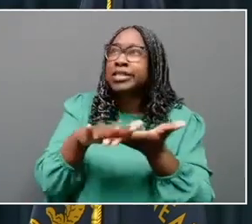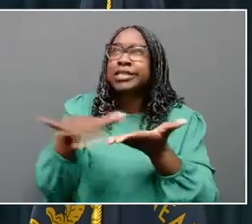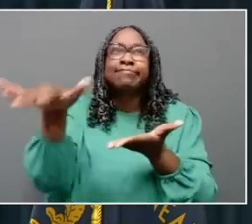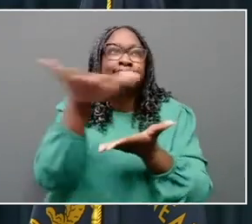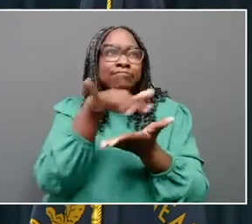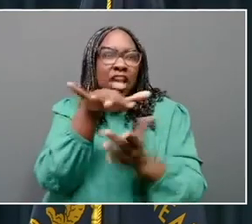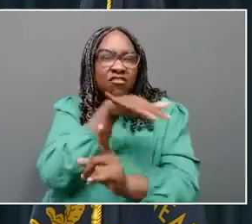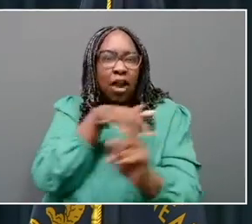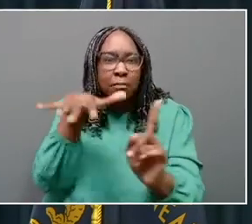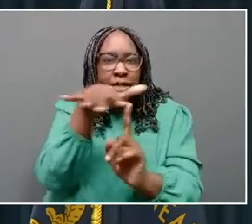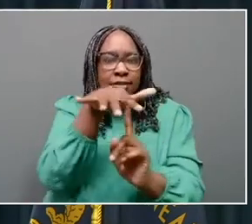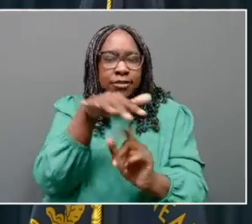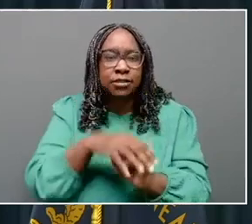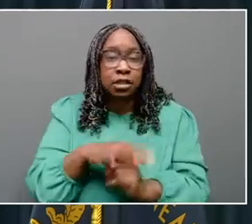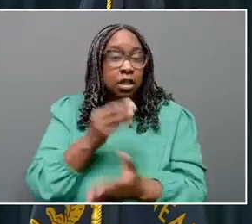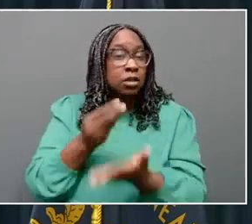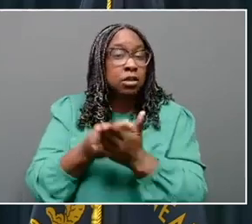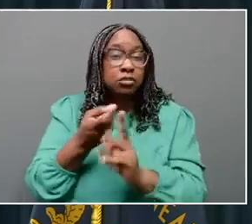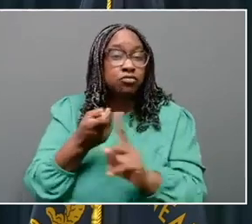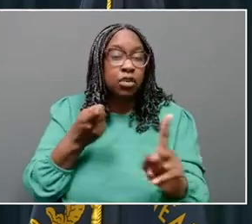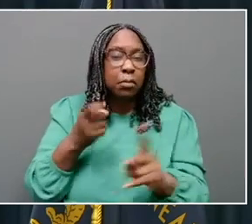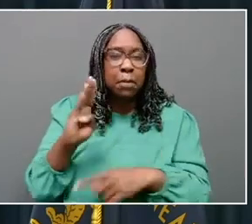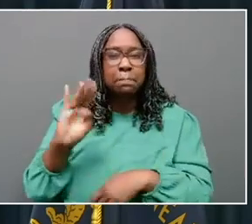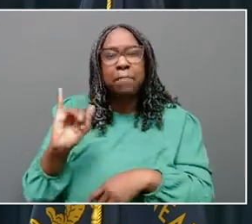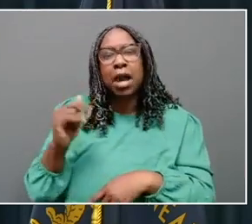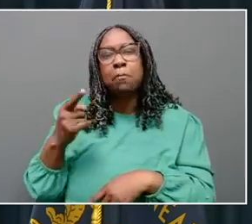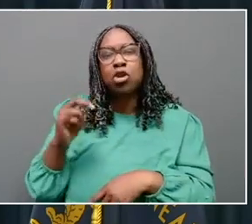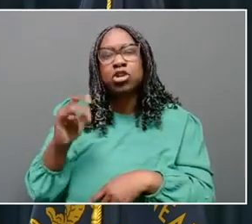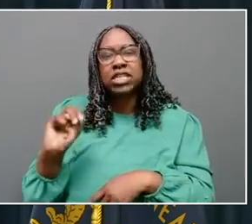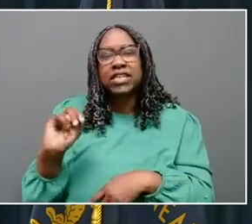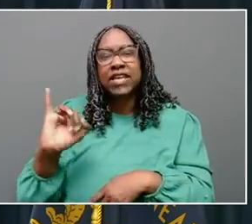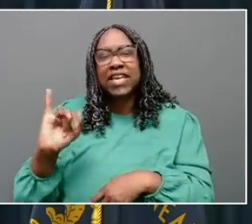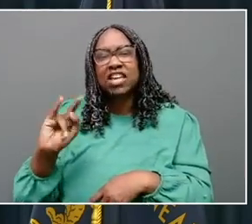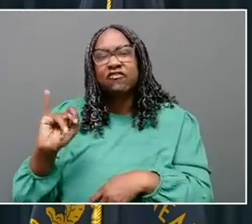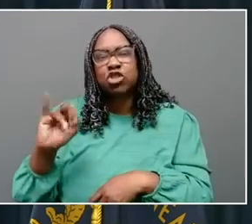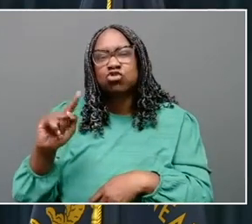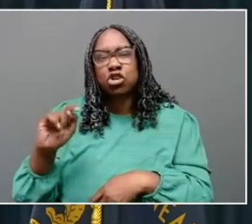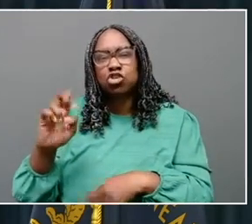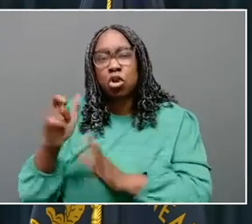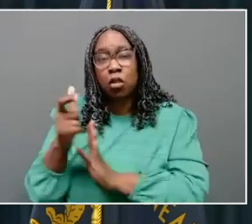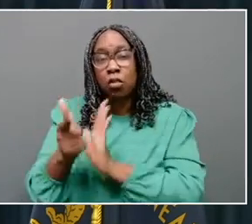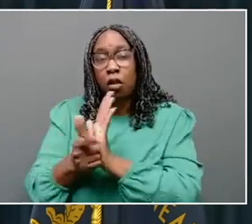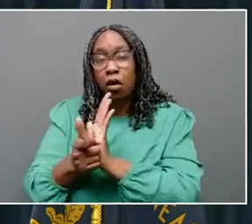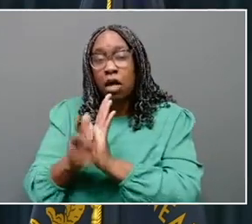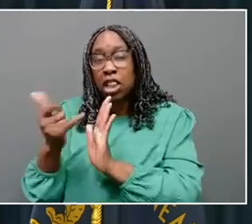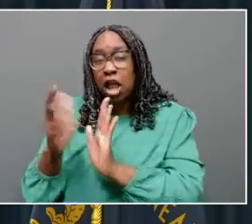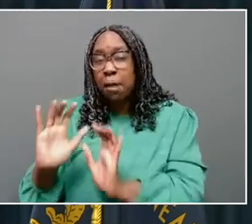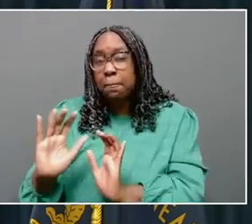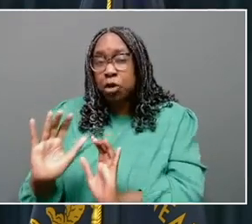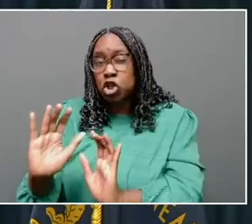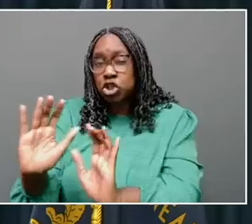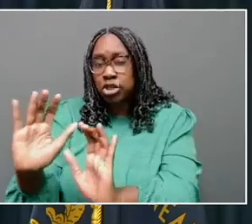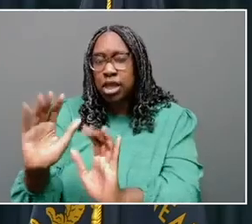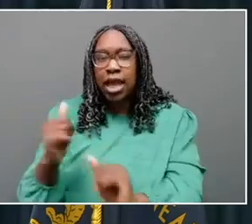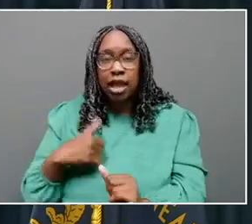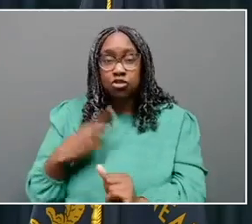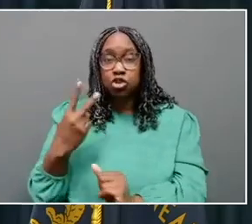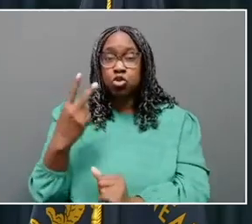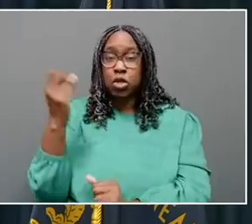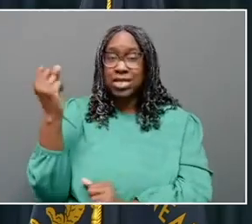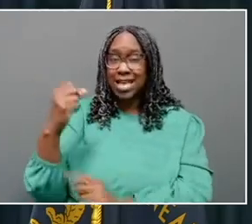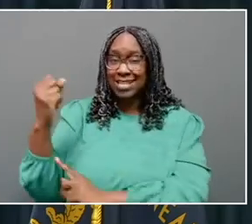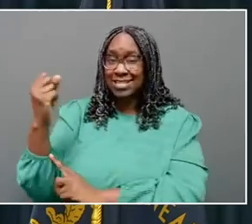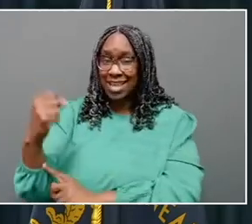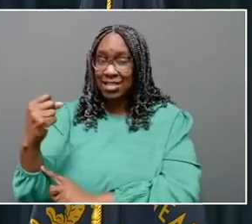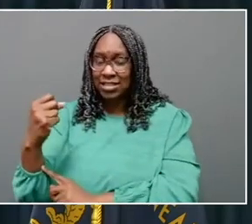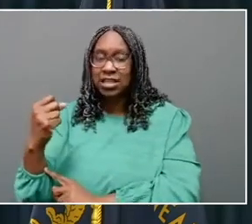from the bipartisan infrastructure law. Remember, that was pushed, and we had two yes votes on that from both